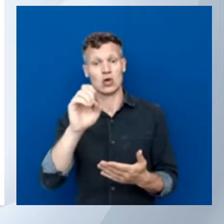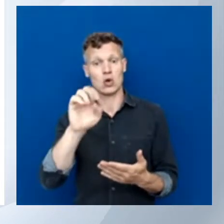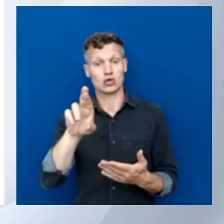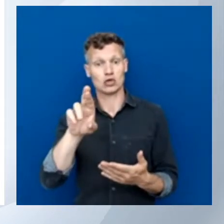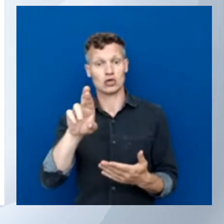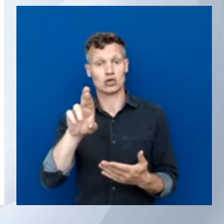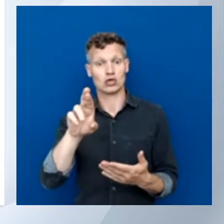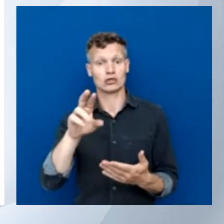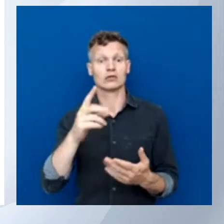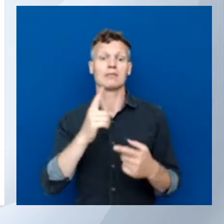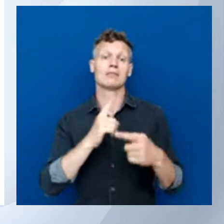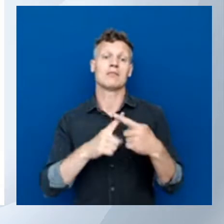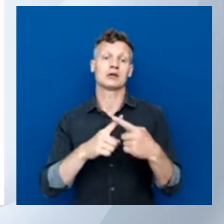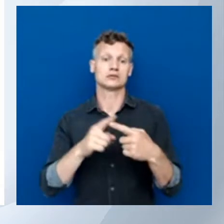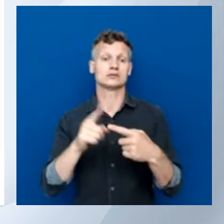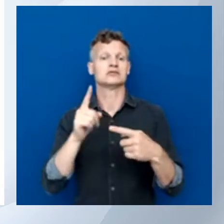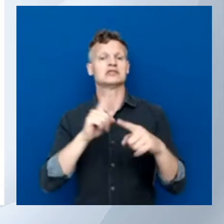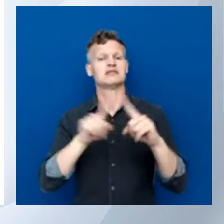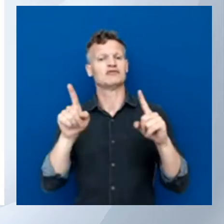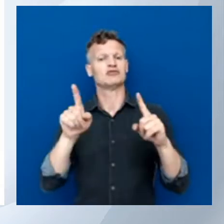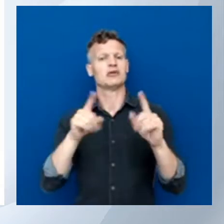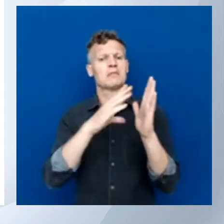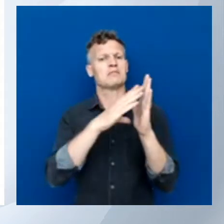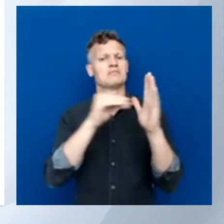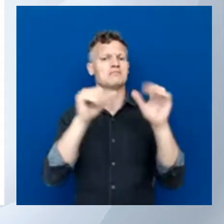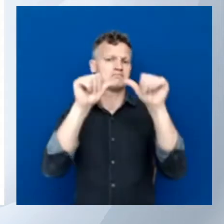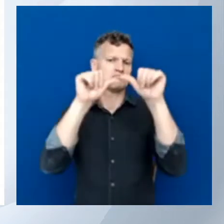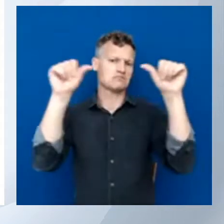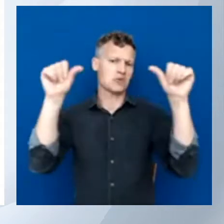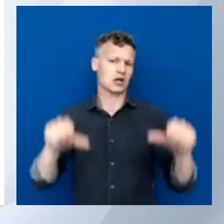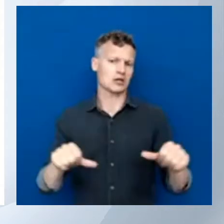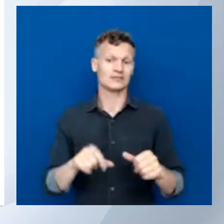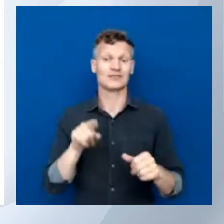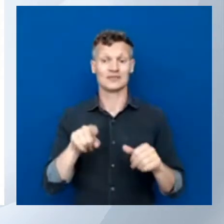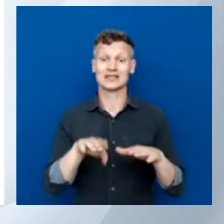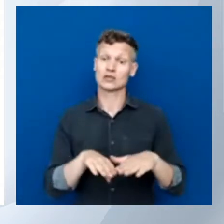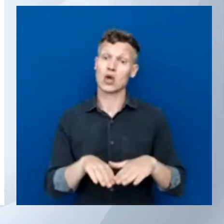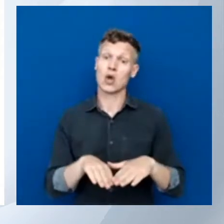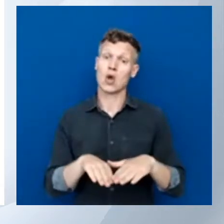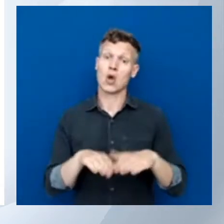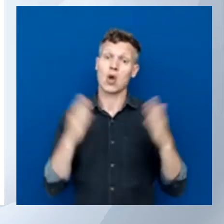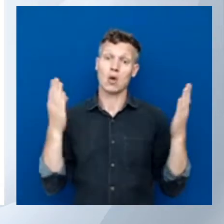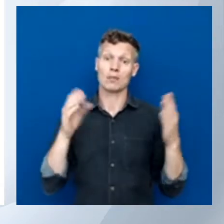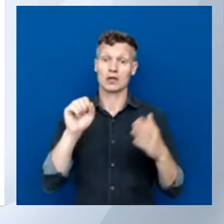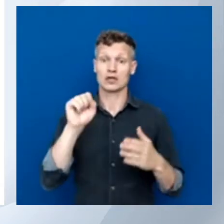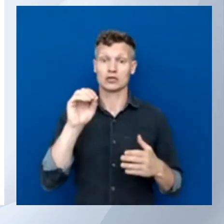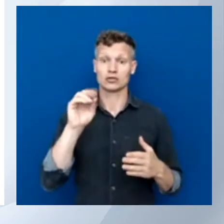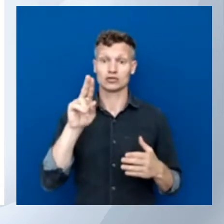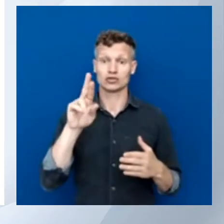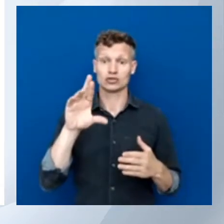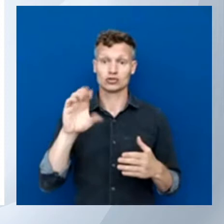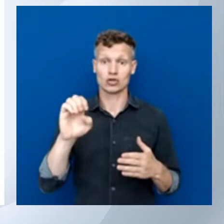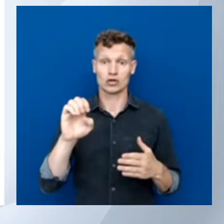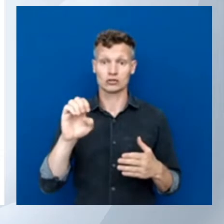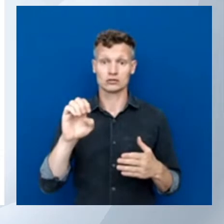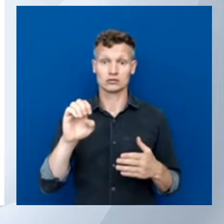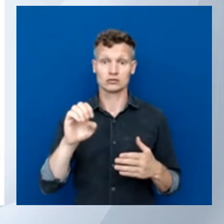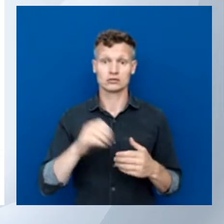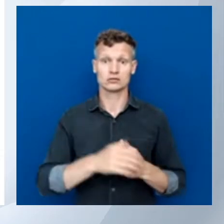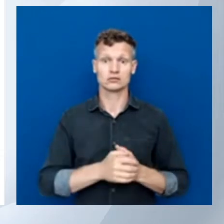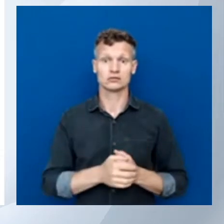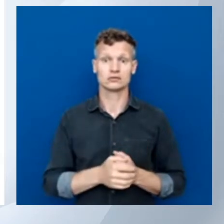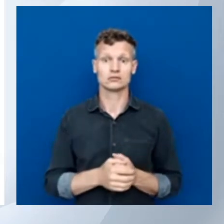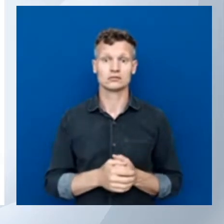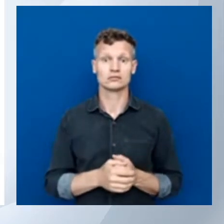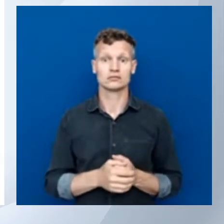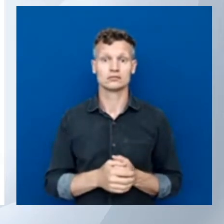models. With this open source toolkit, users will be able to take advantage of the state-of-the-art interpretability